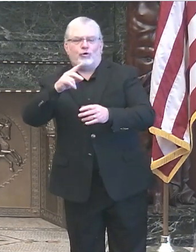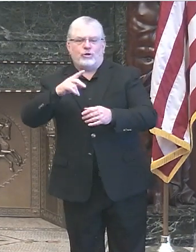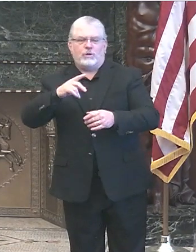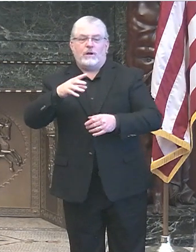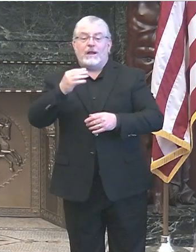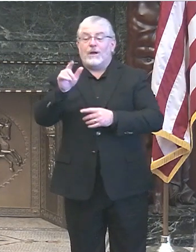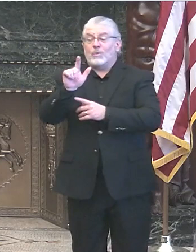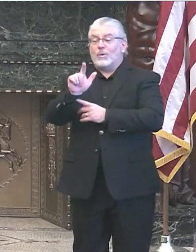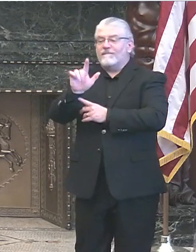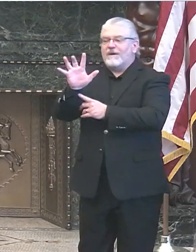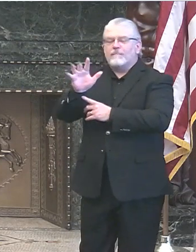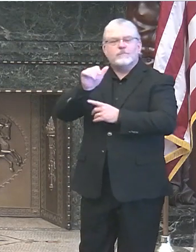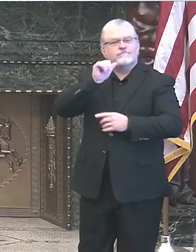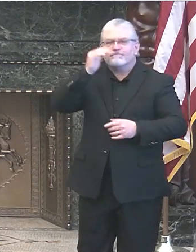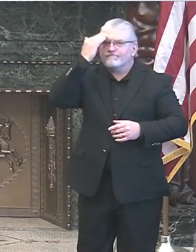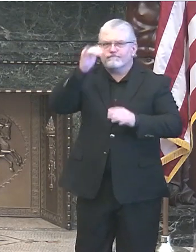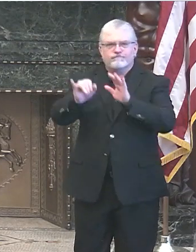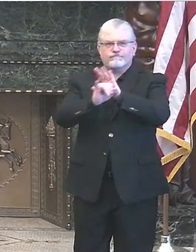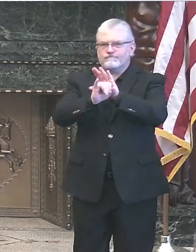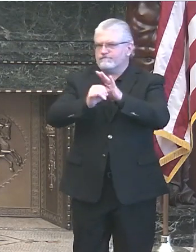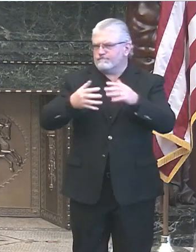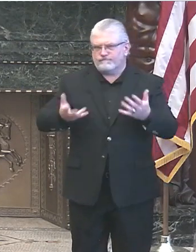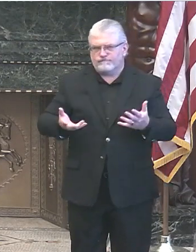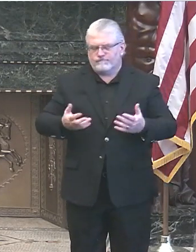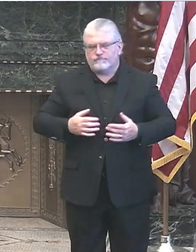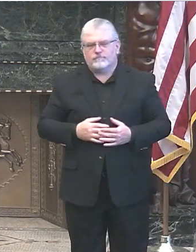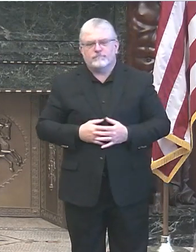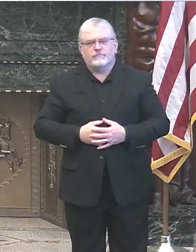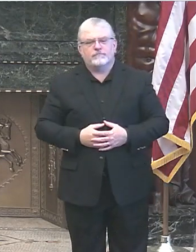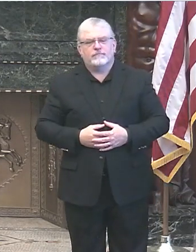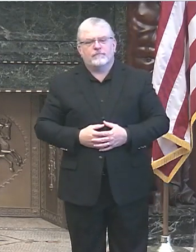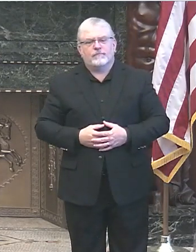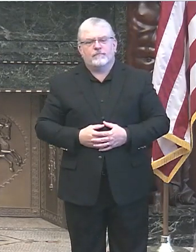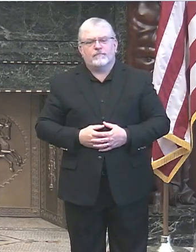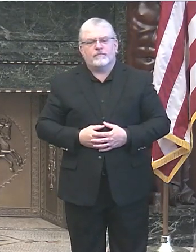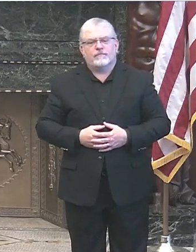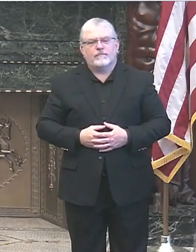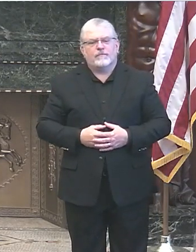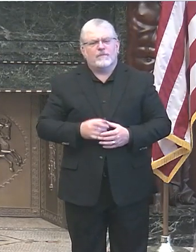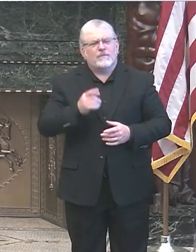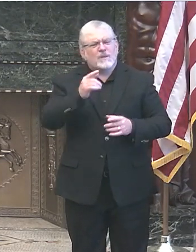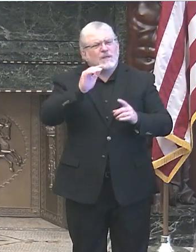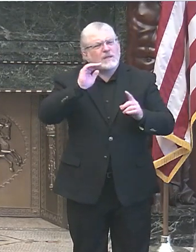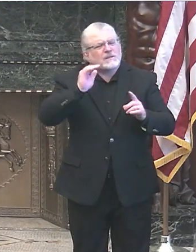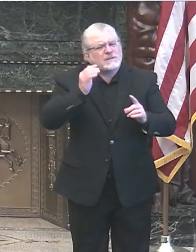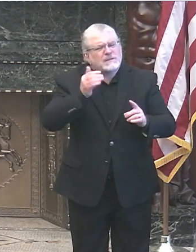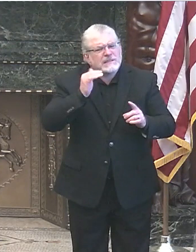us. If you look at that distribution, it says that there are a little more African Americans than the general